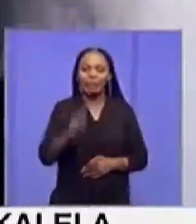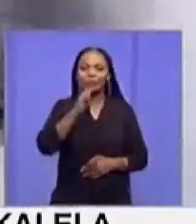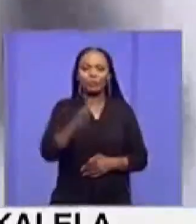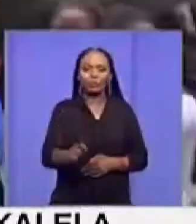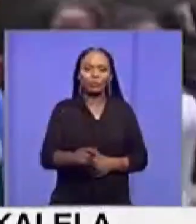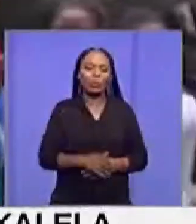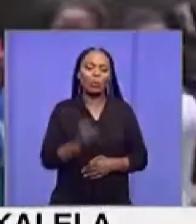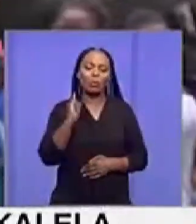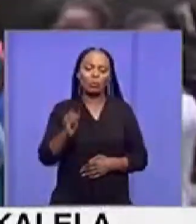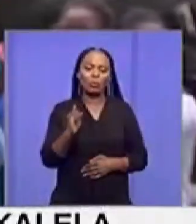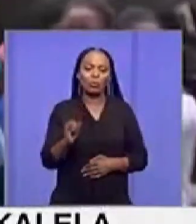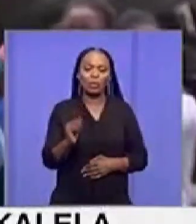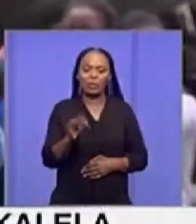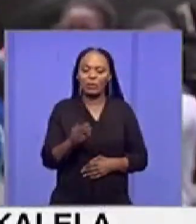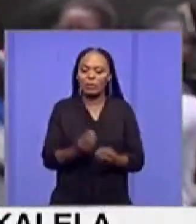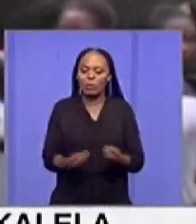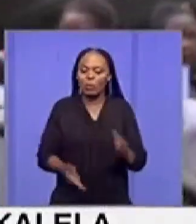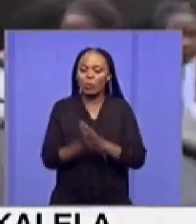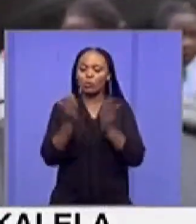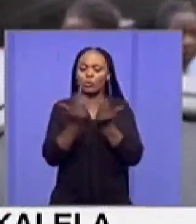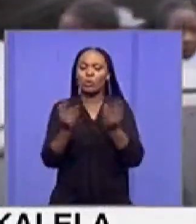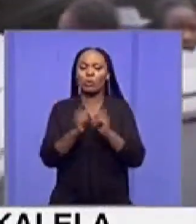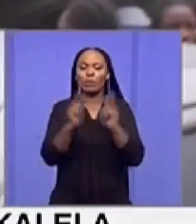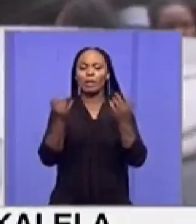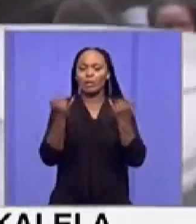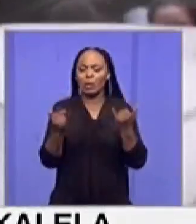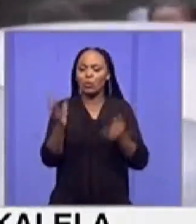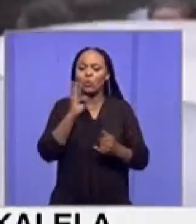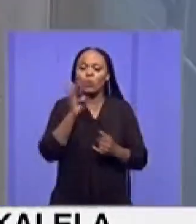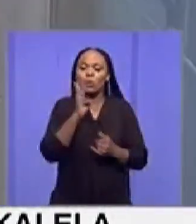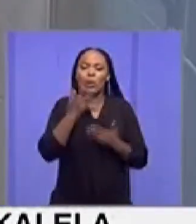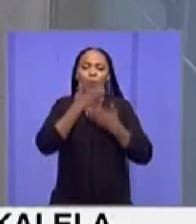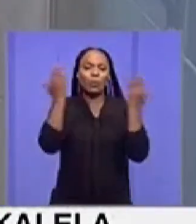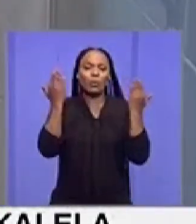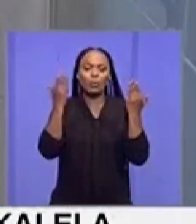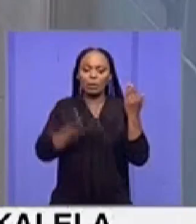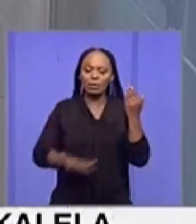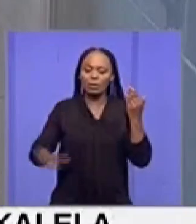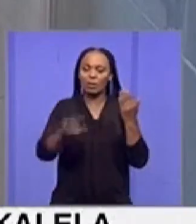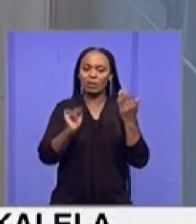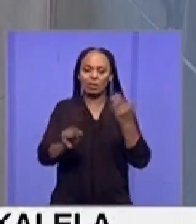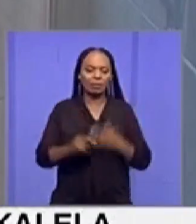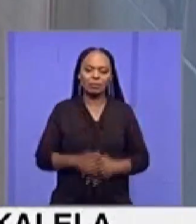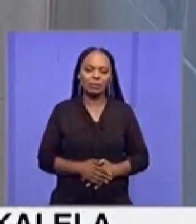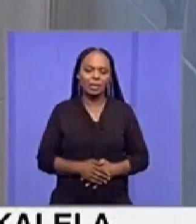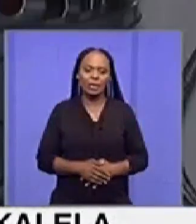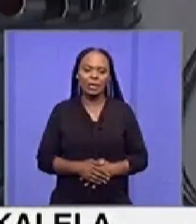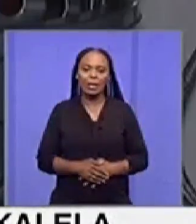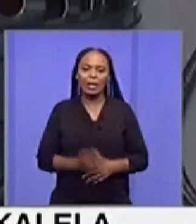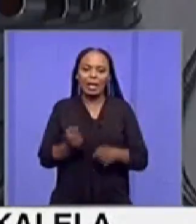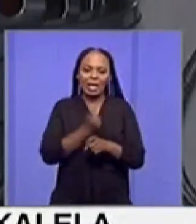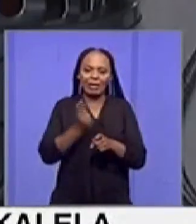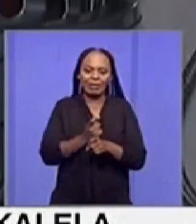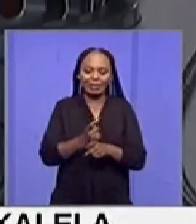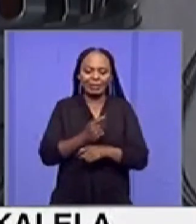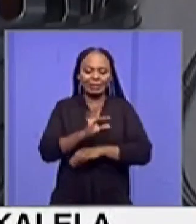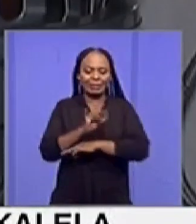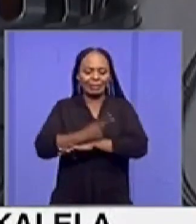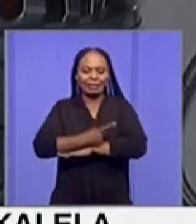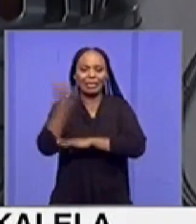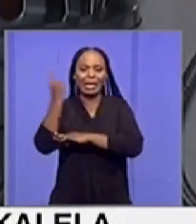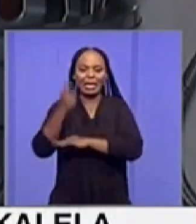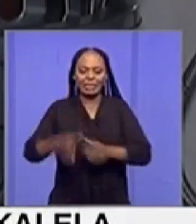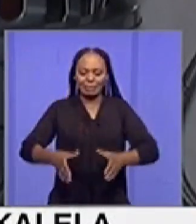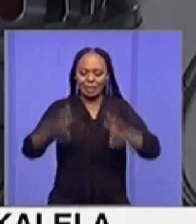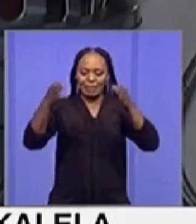if children go to school when the school has no water at all. I've got to carry 6 of these every day. I've got to go look for water.